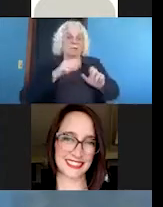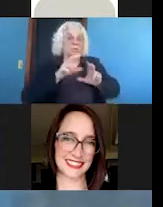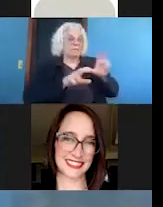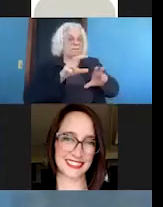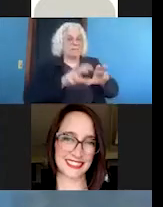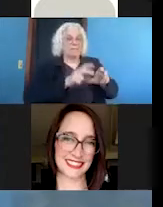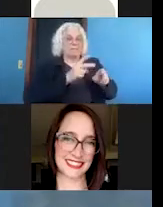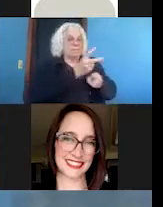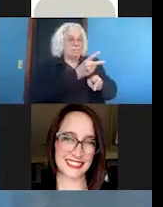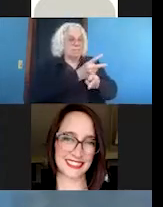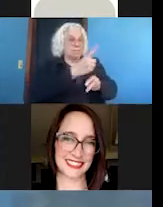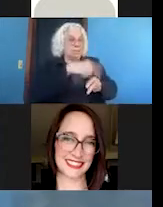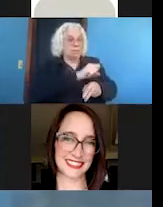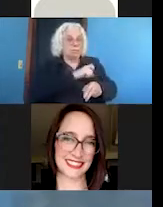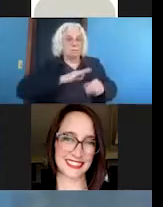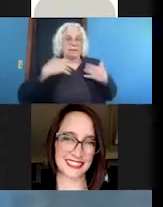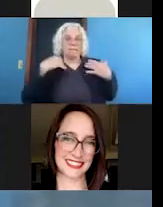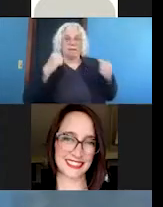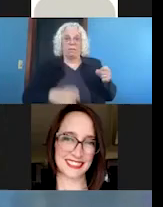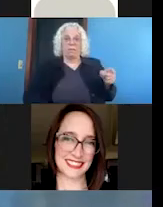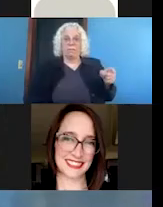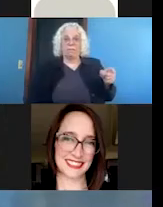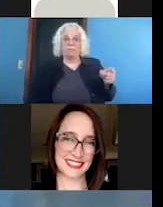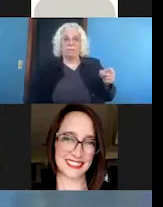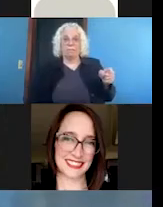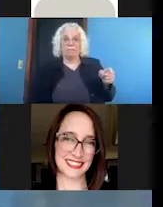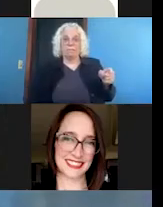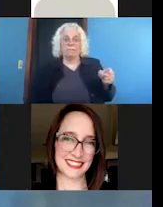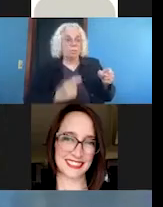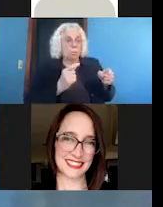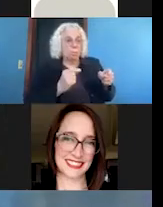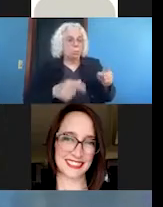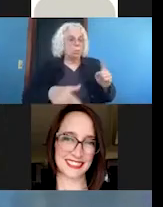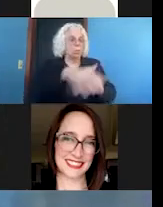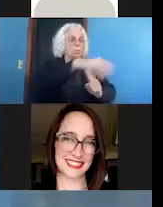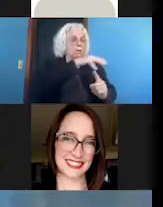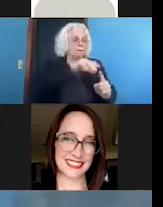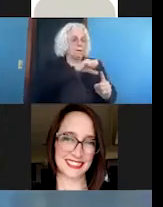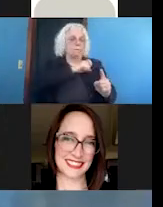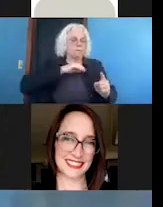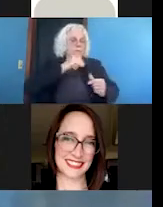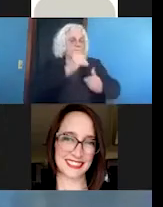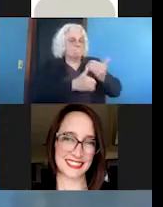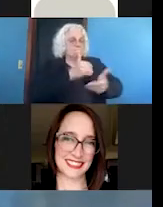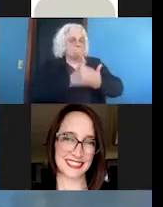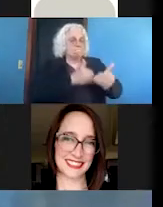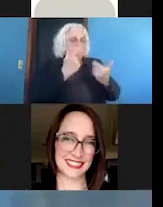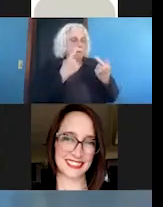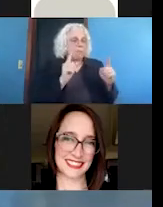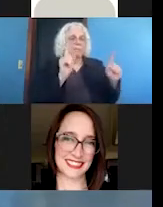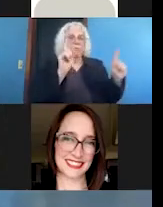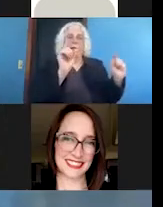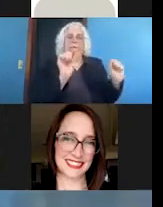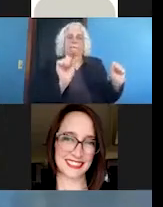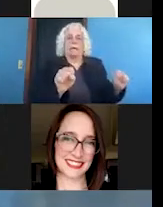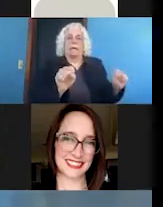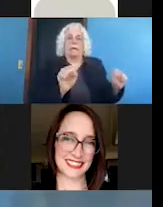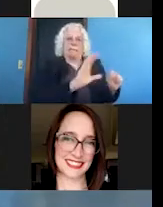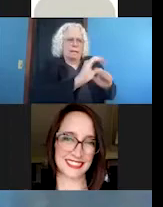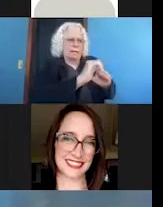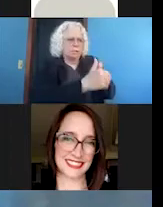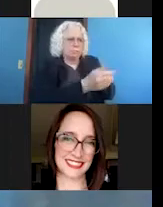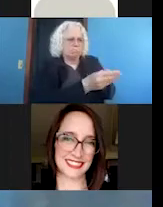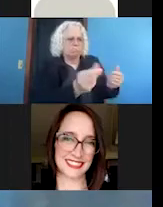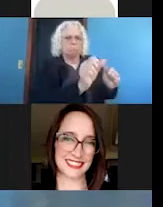a healthy staff and thinking about ways to create an environment where staff can thrive and can deal with the challenges of the day